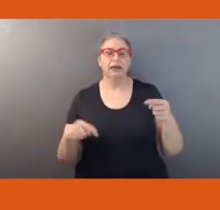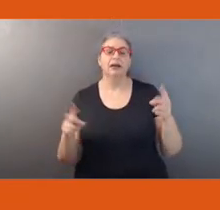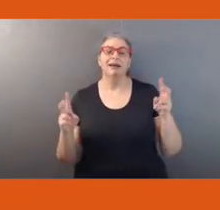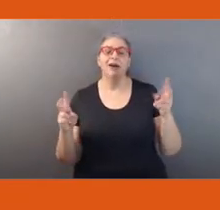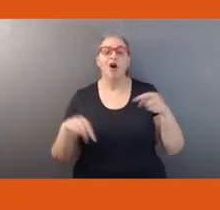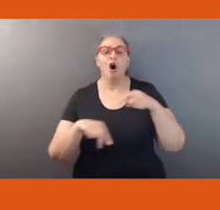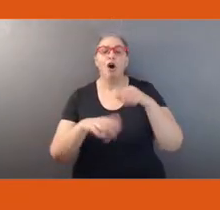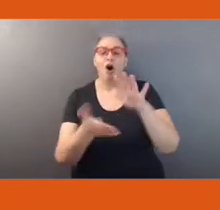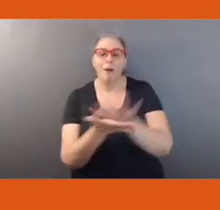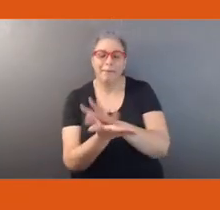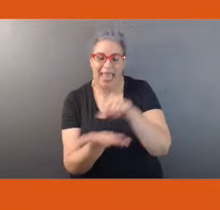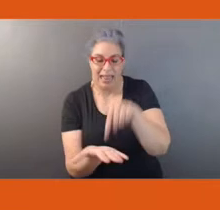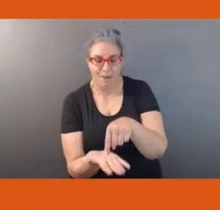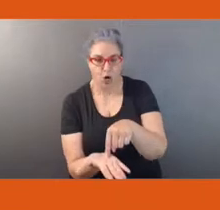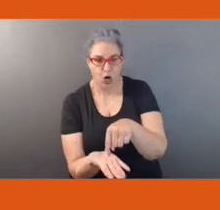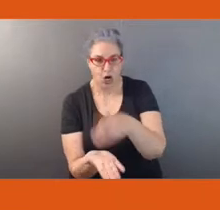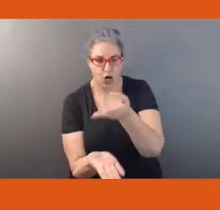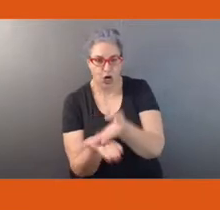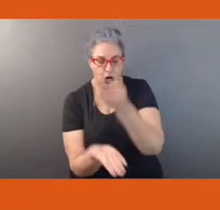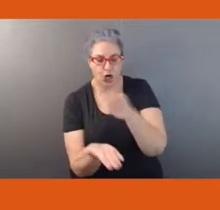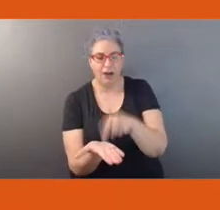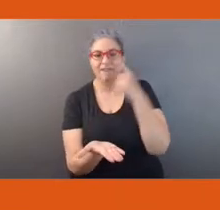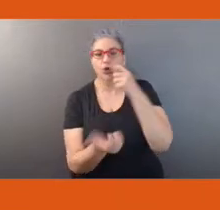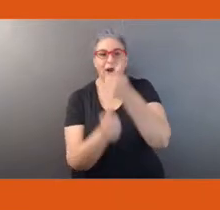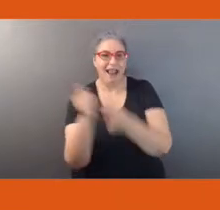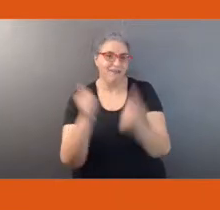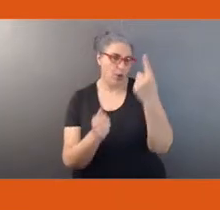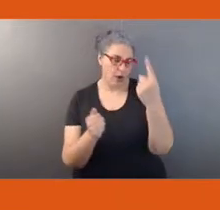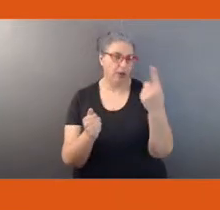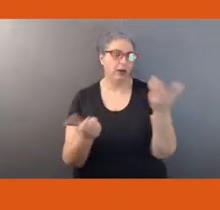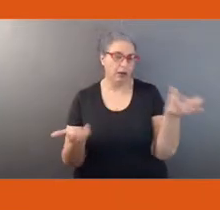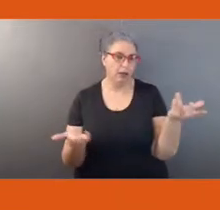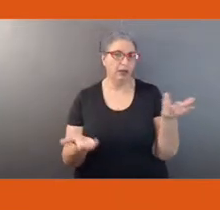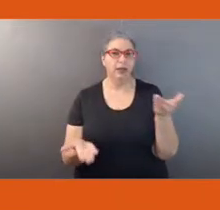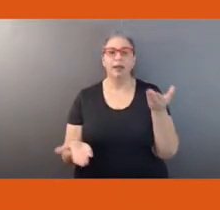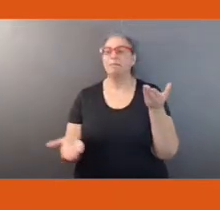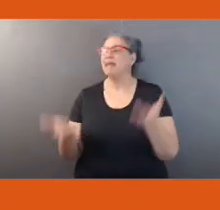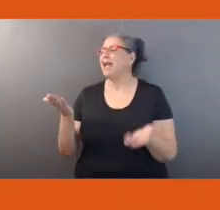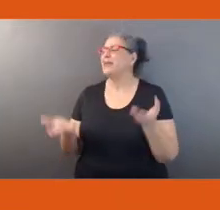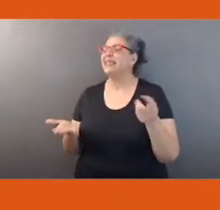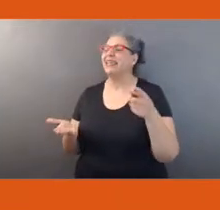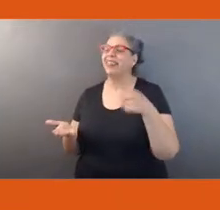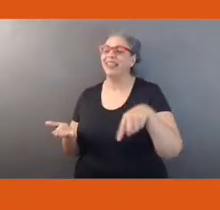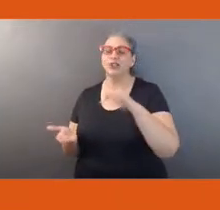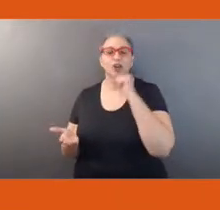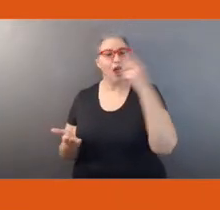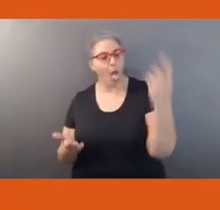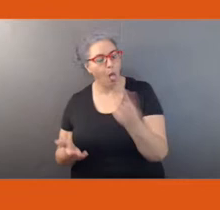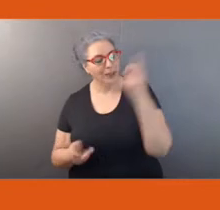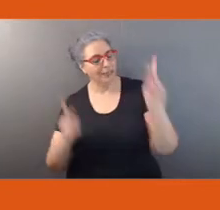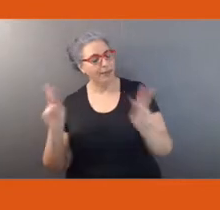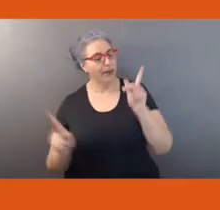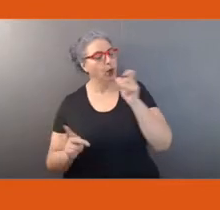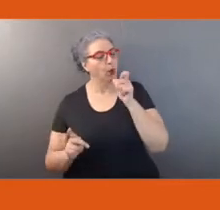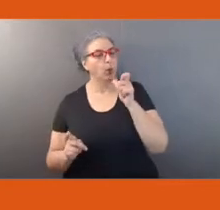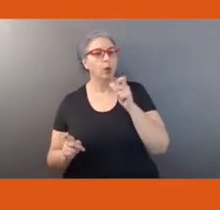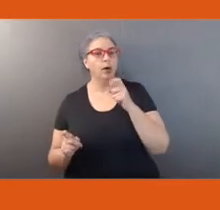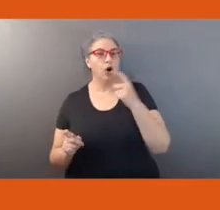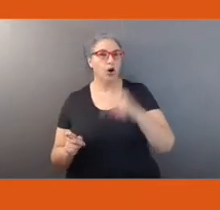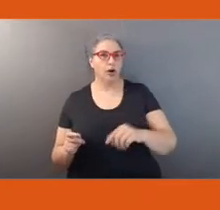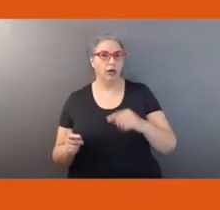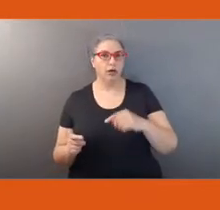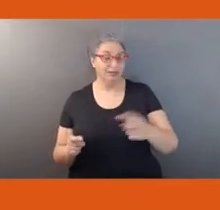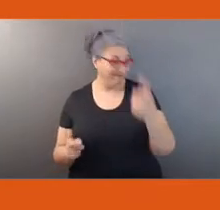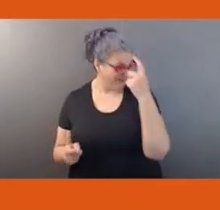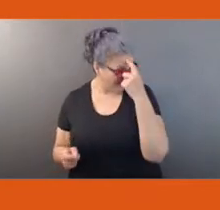on paper, you know, for everyone that maybe these aren't always people that are in the forefront of